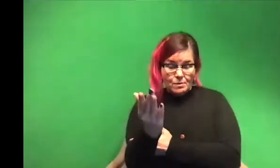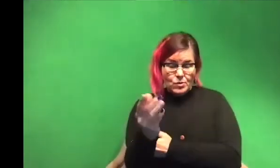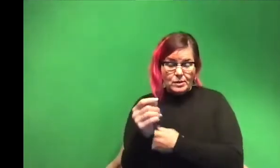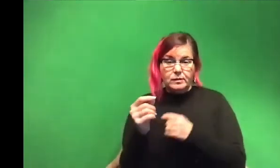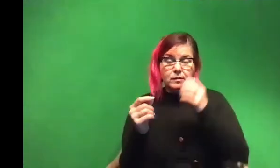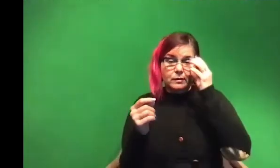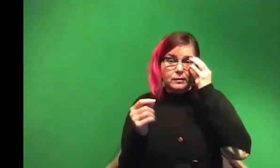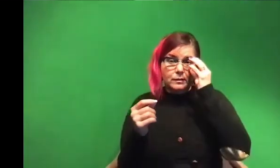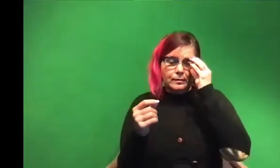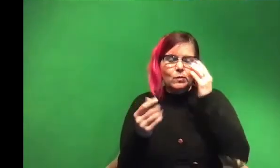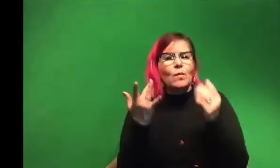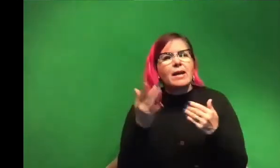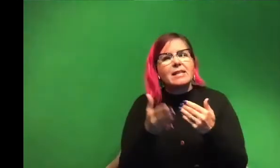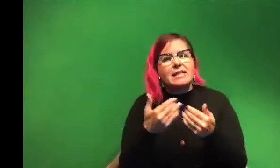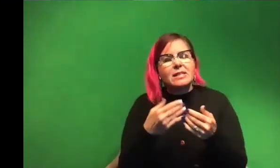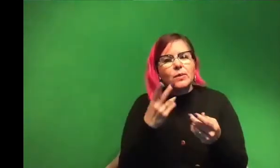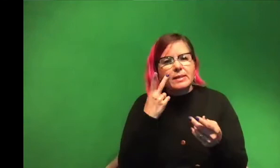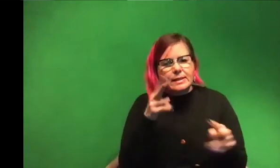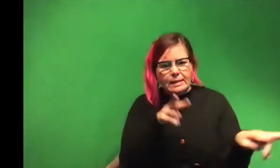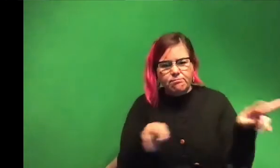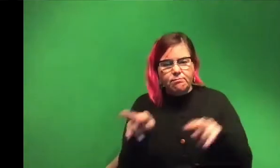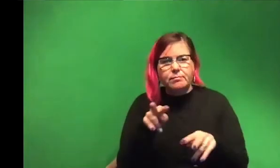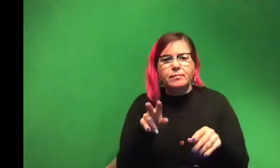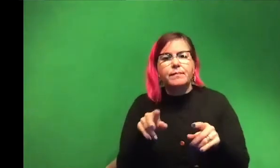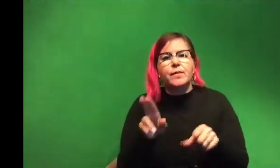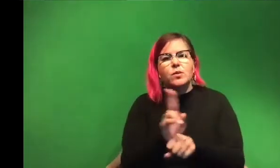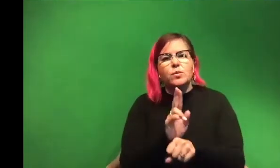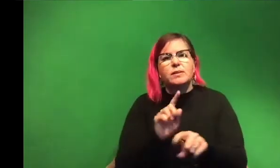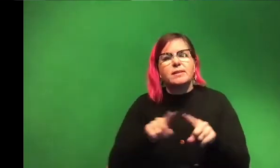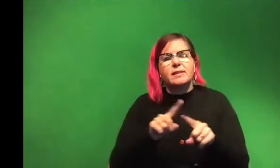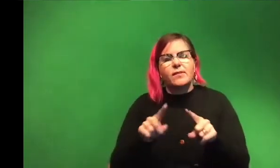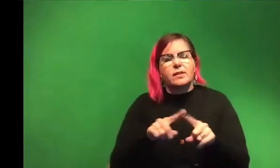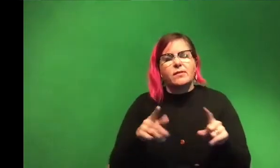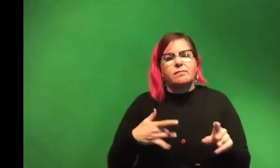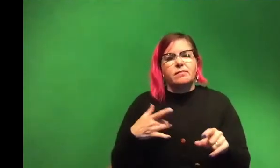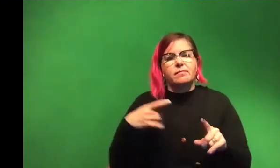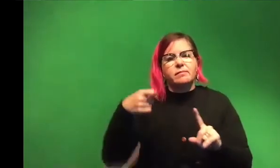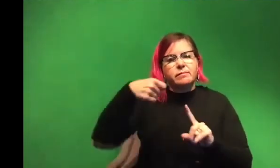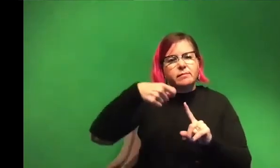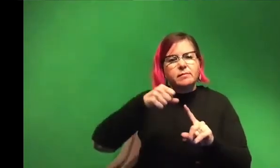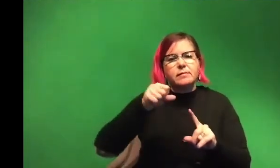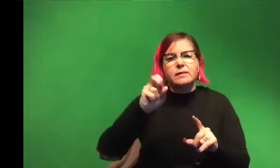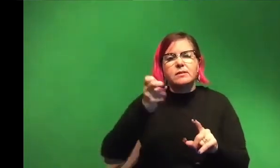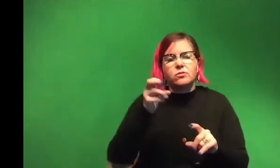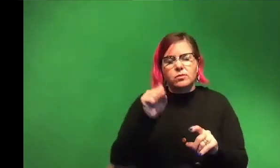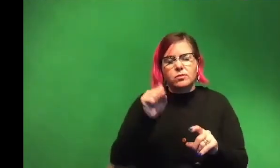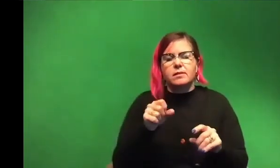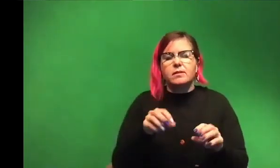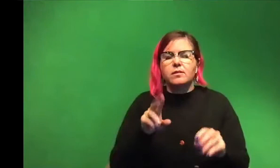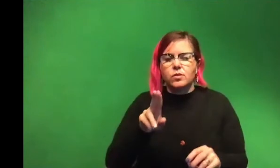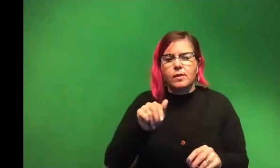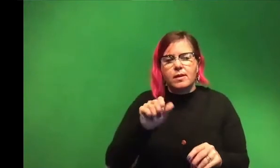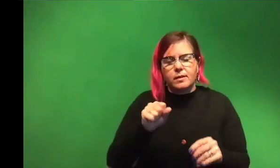because it's a little bit easier to see when we use different sensors. Sensors drive our missions with UAS. So I'm